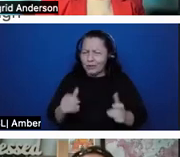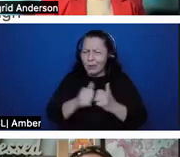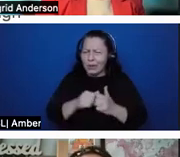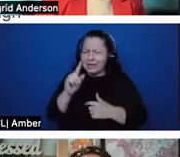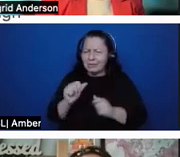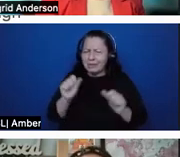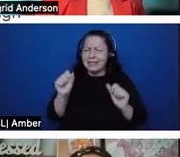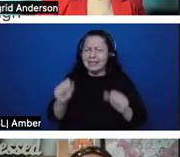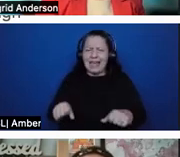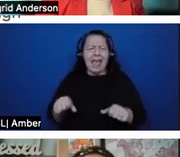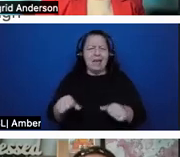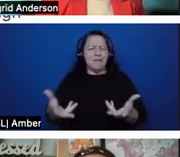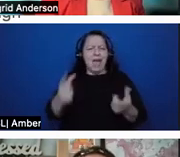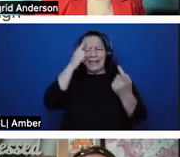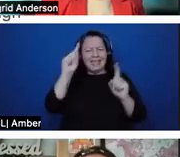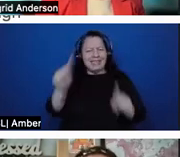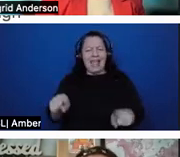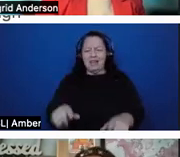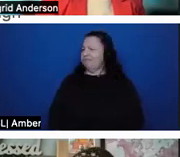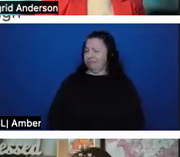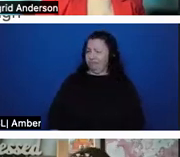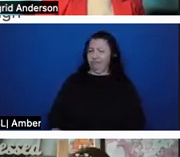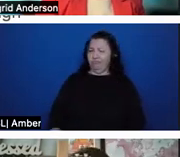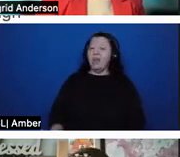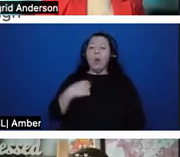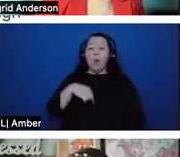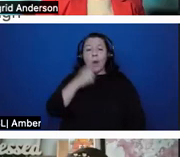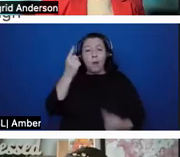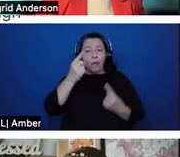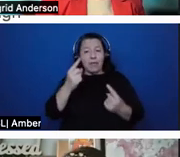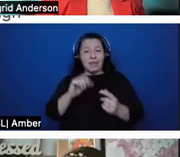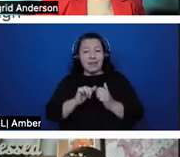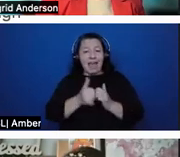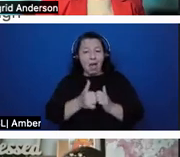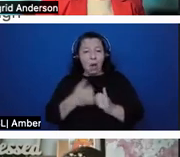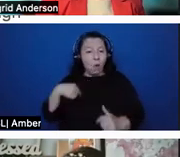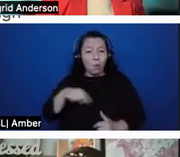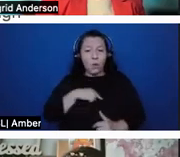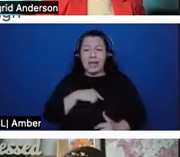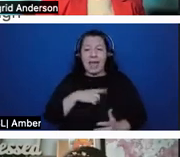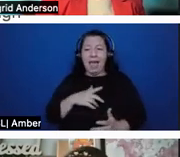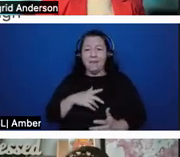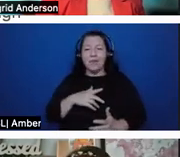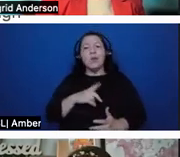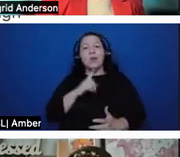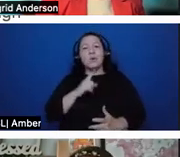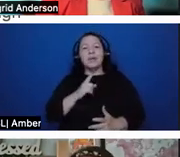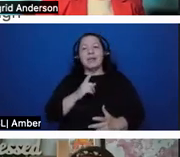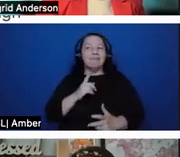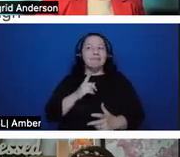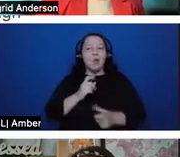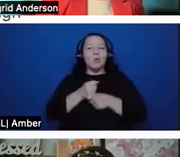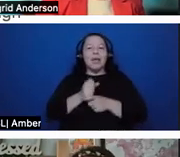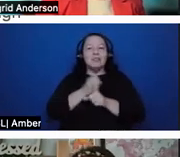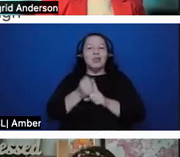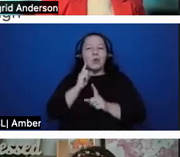anyone with a disability isn't able to give consent? And so we're thinking about how have we also, infantilized, folks who have disabilities, and how are